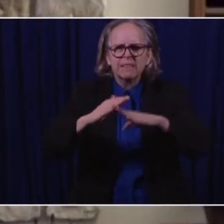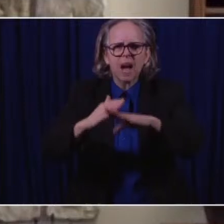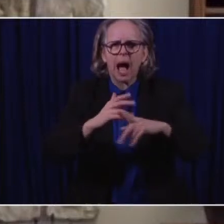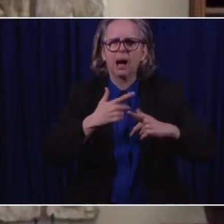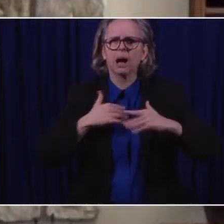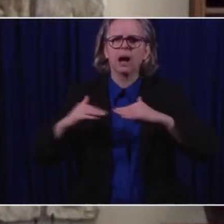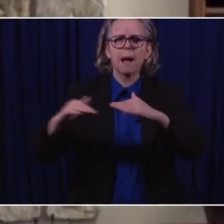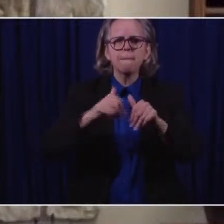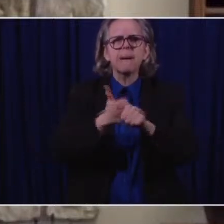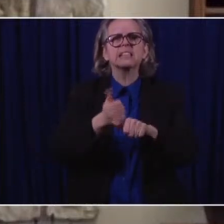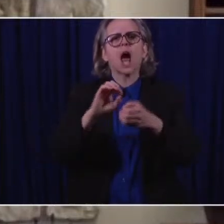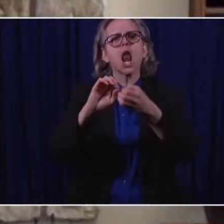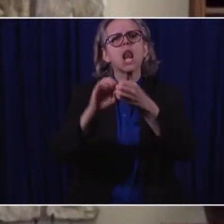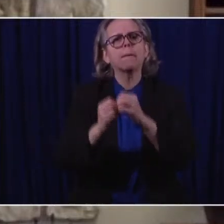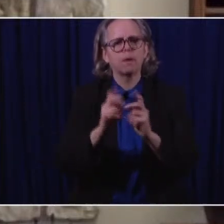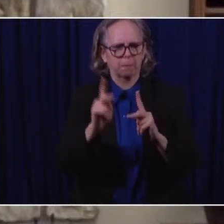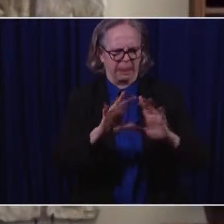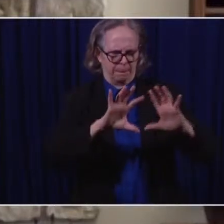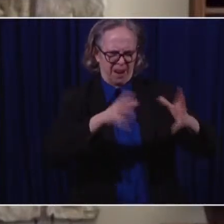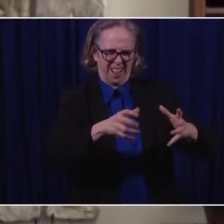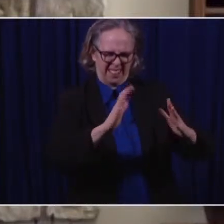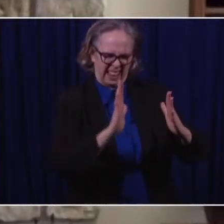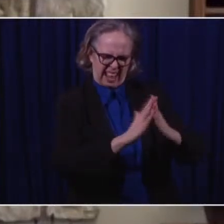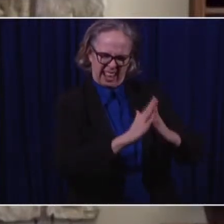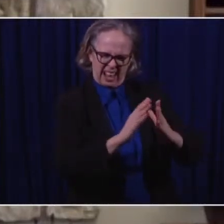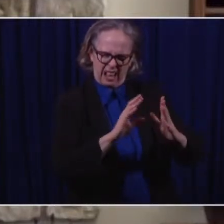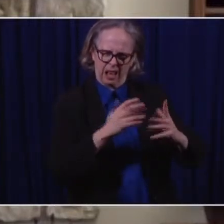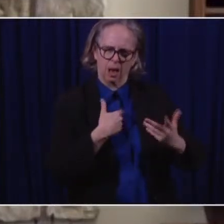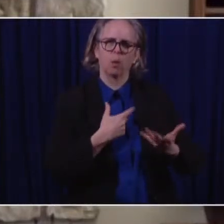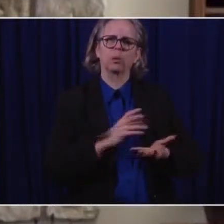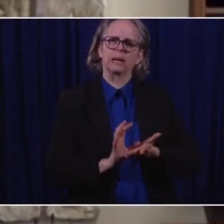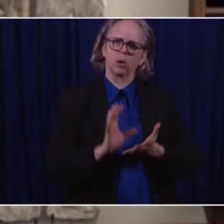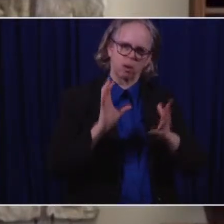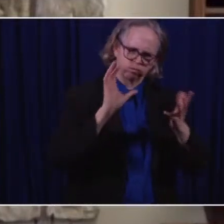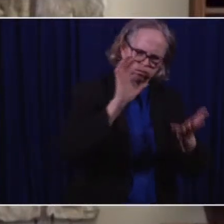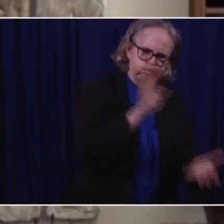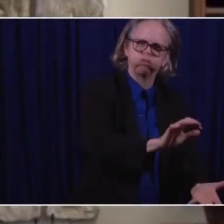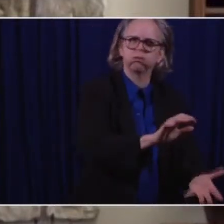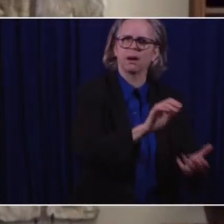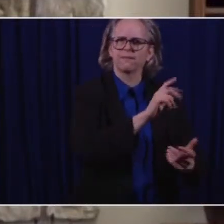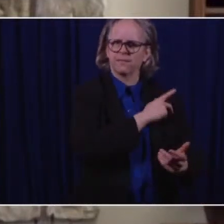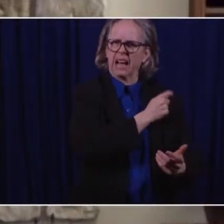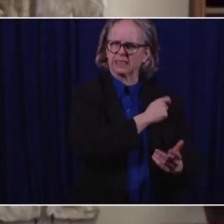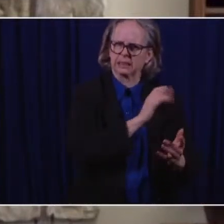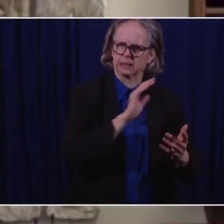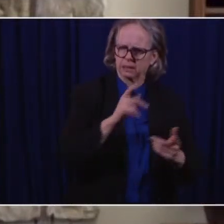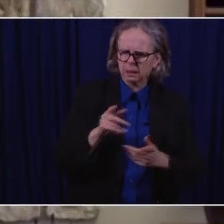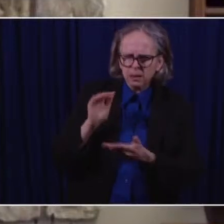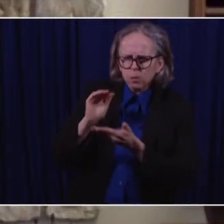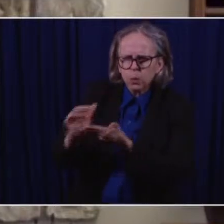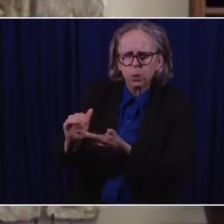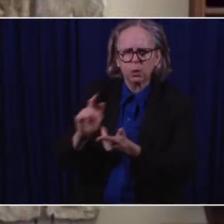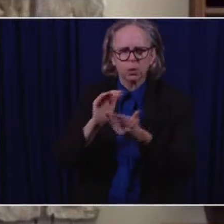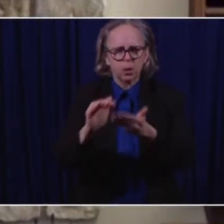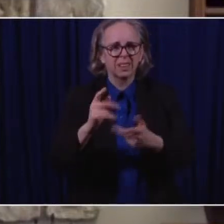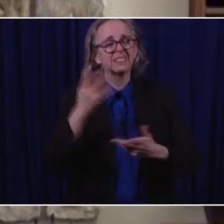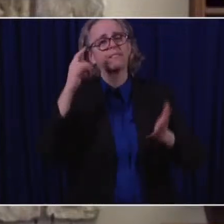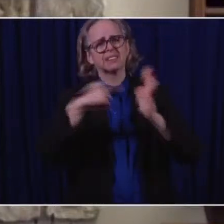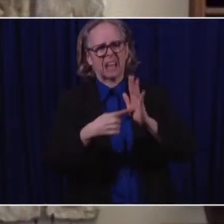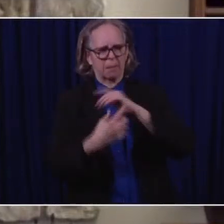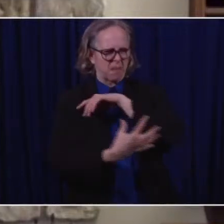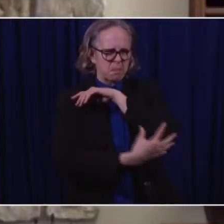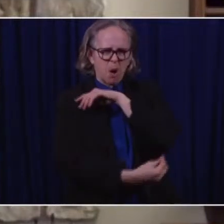a 10% figure in there that has to do with poverty and other things. But by and large, each county is getting